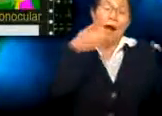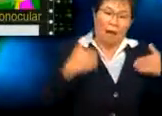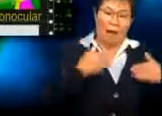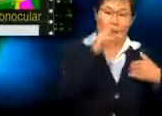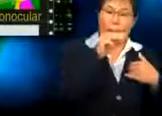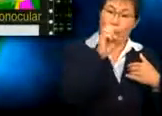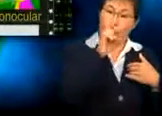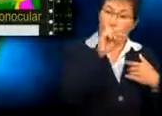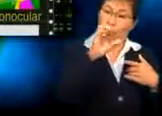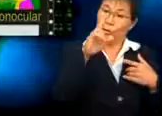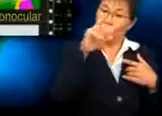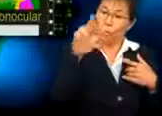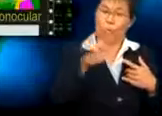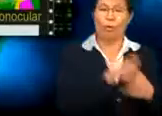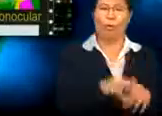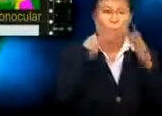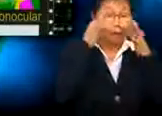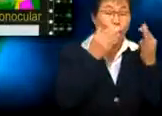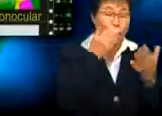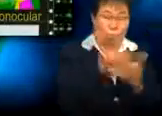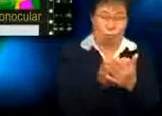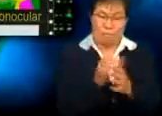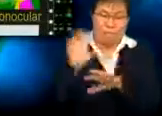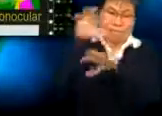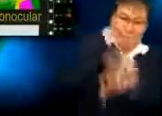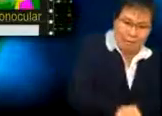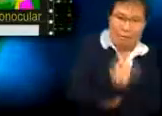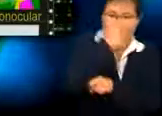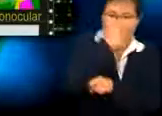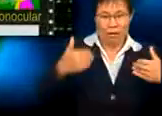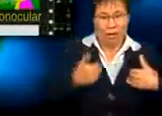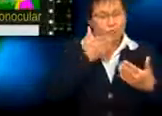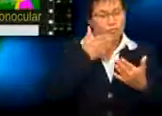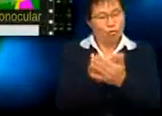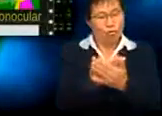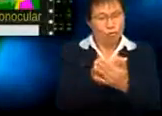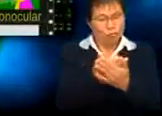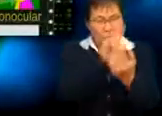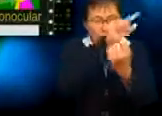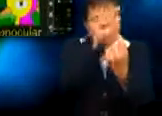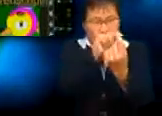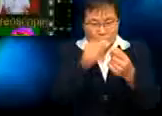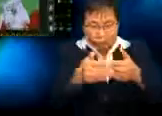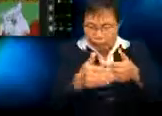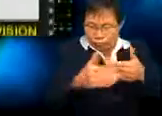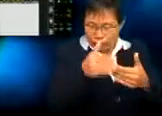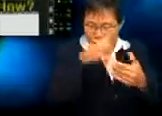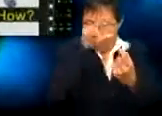vision. The cat is a good hunter because it has a good estimation of